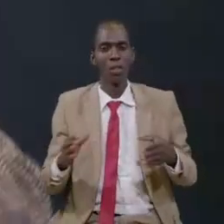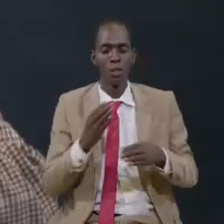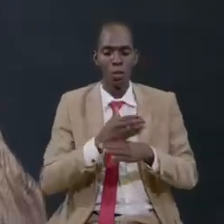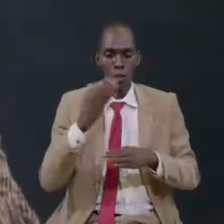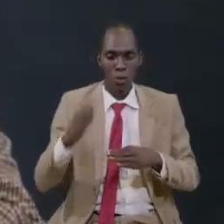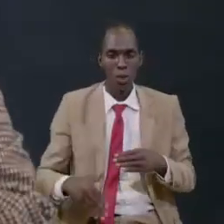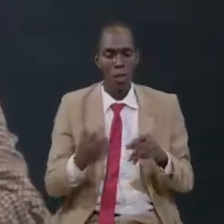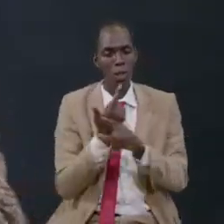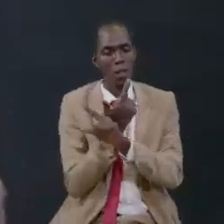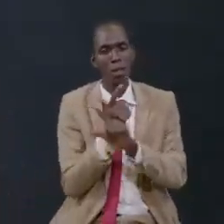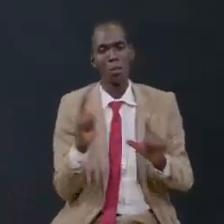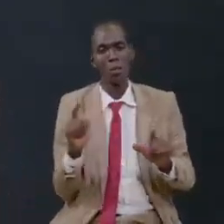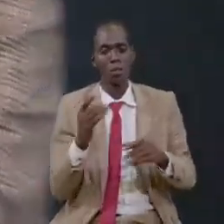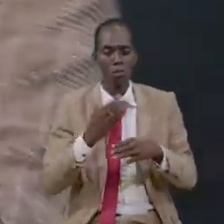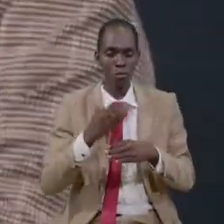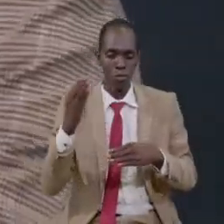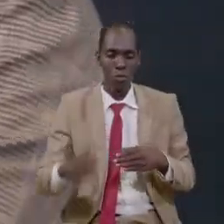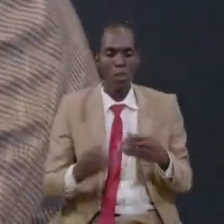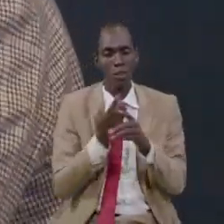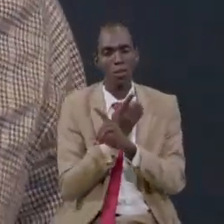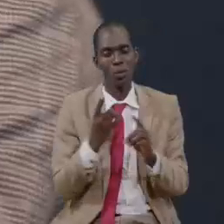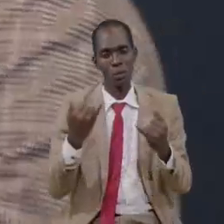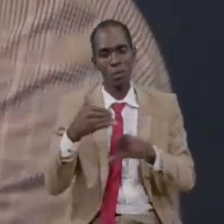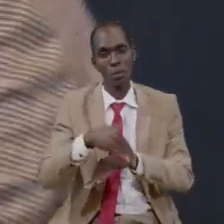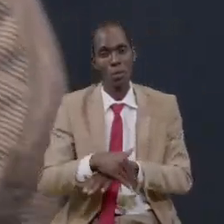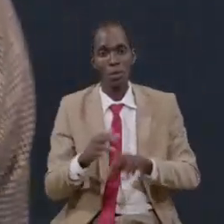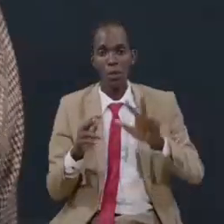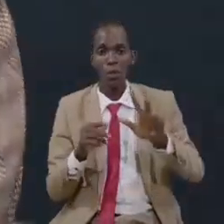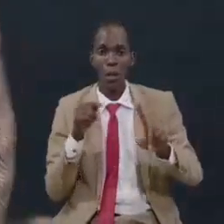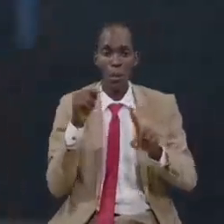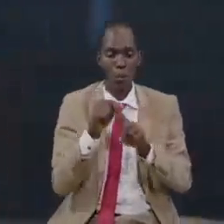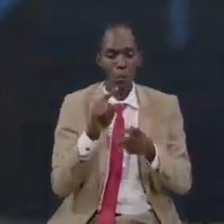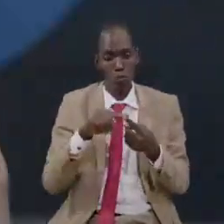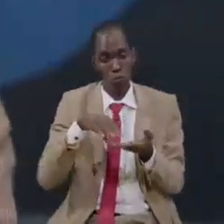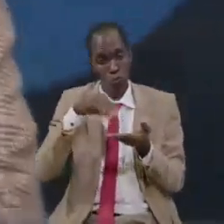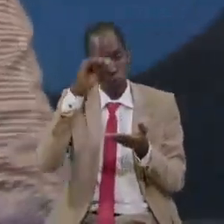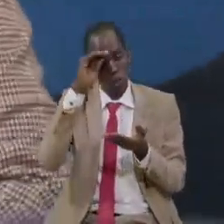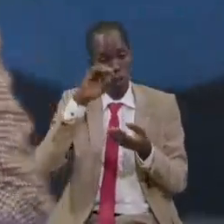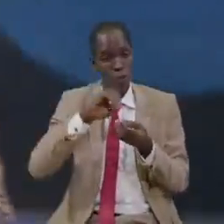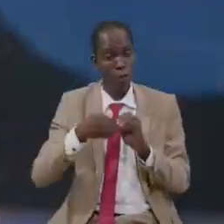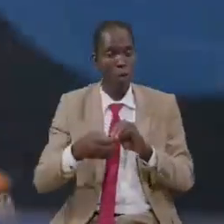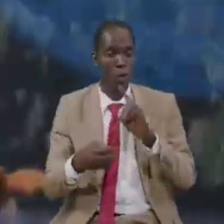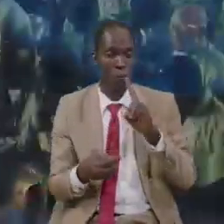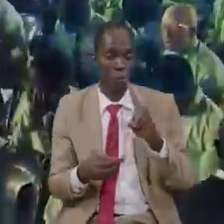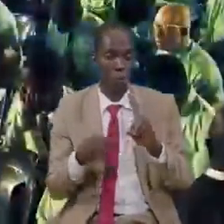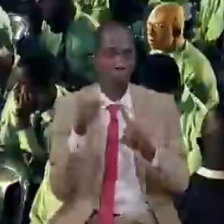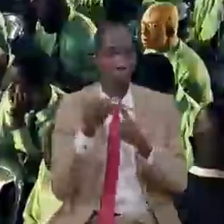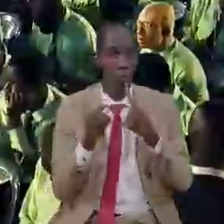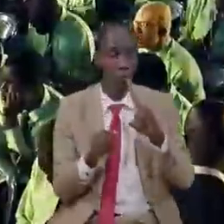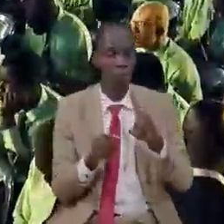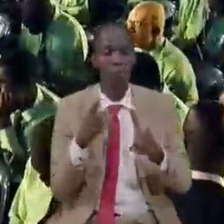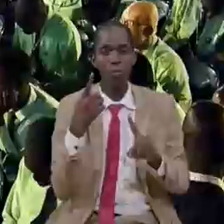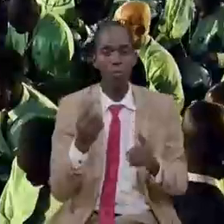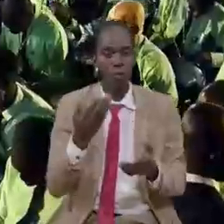total deliverance tonight. Three things we're looking at tonight. Number one is the purchased